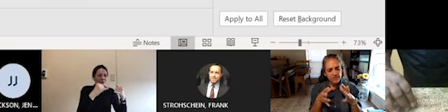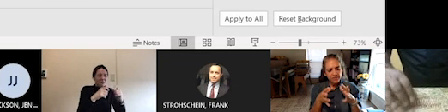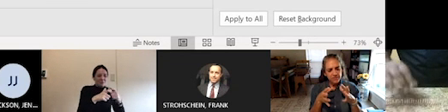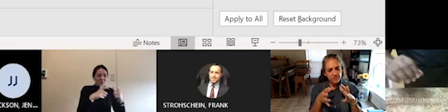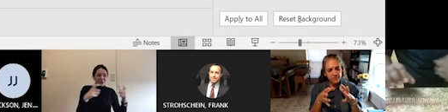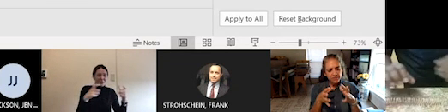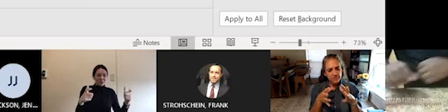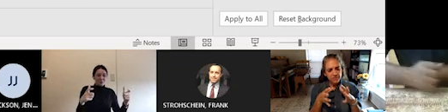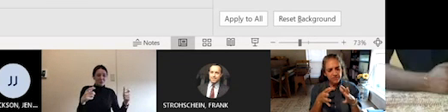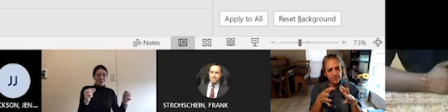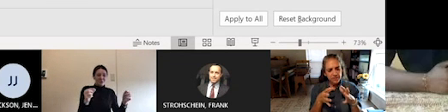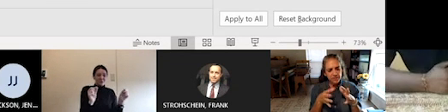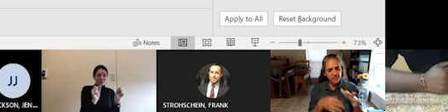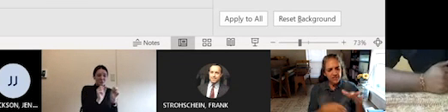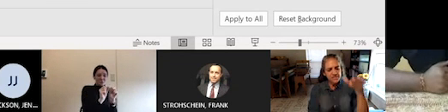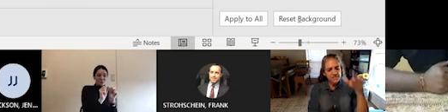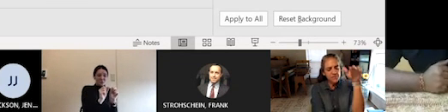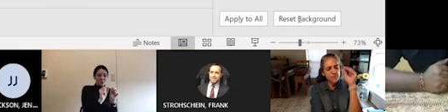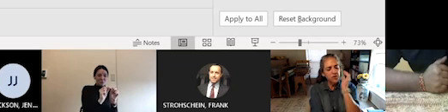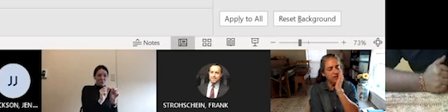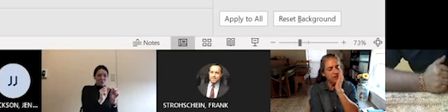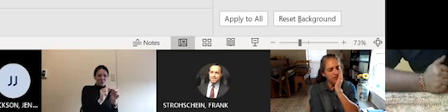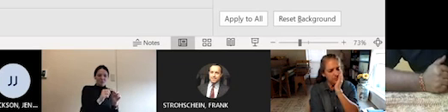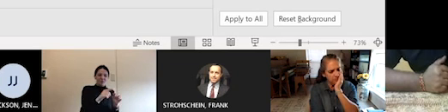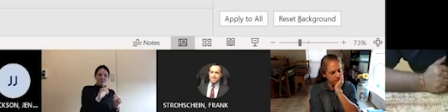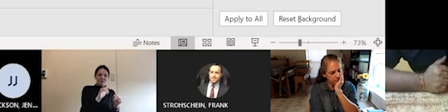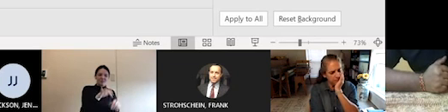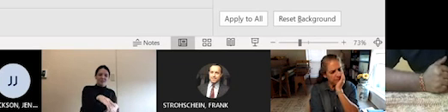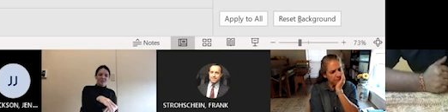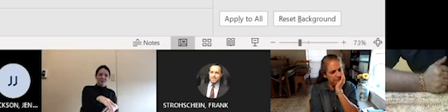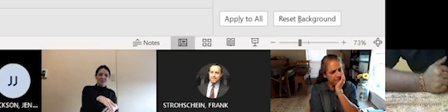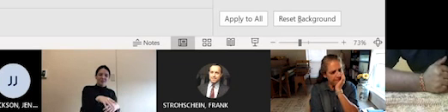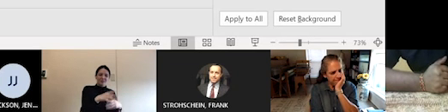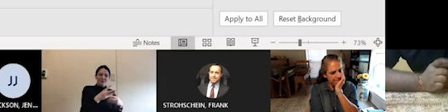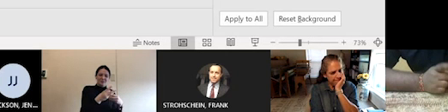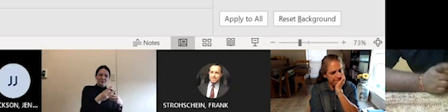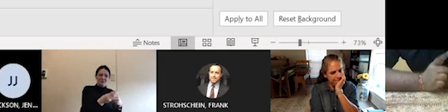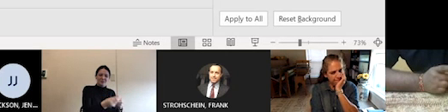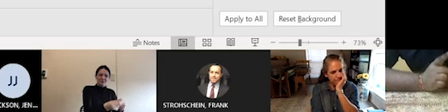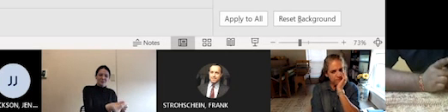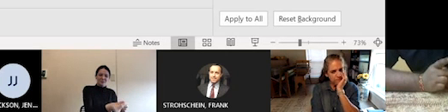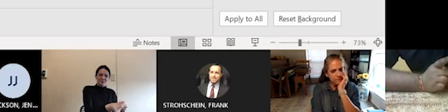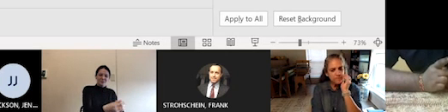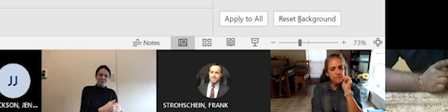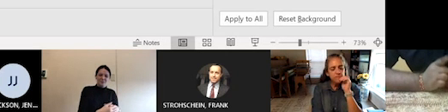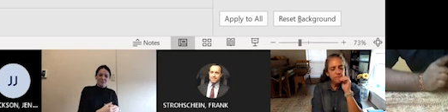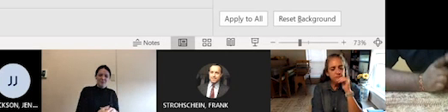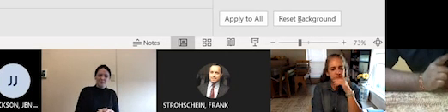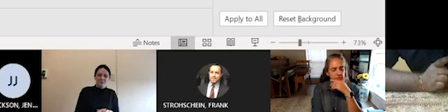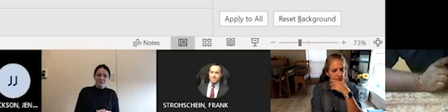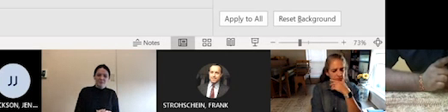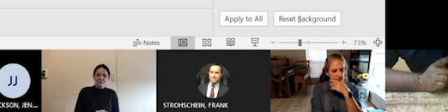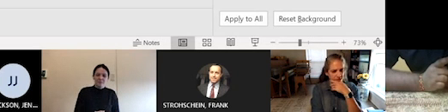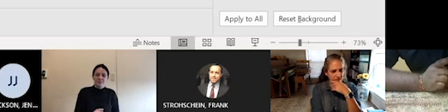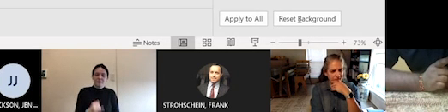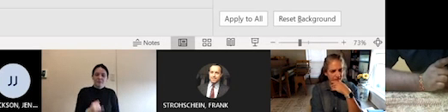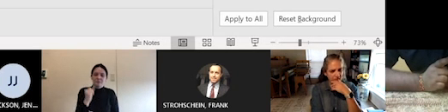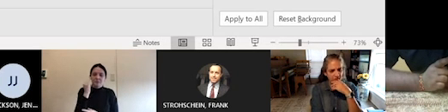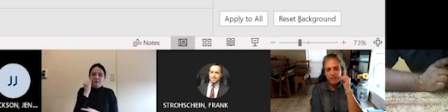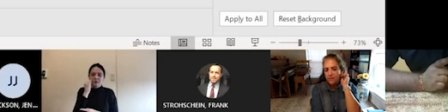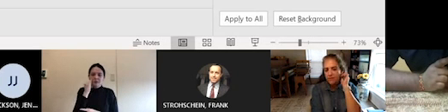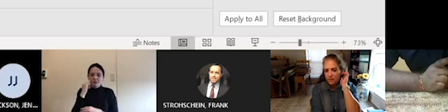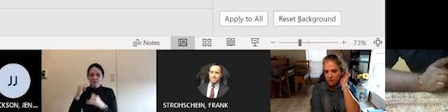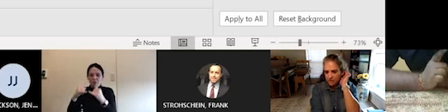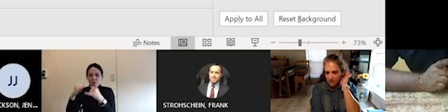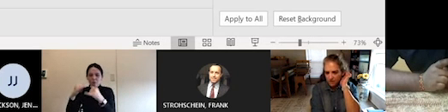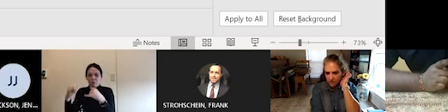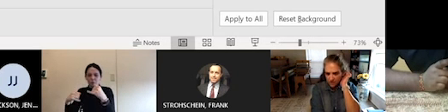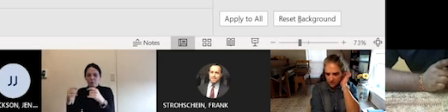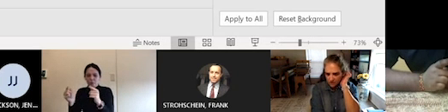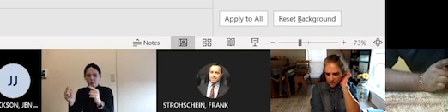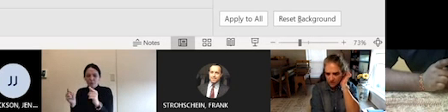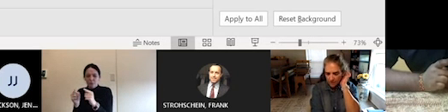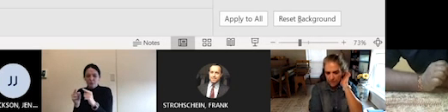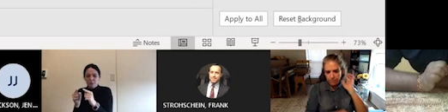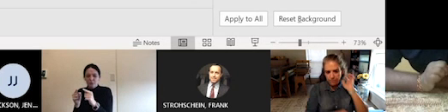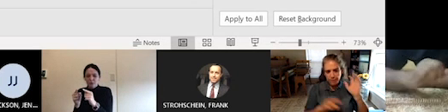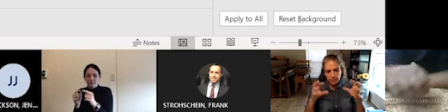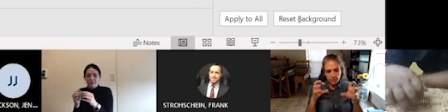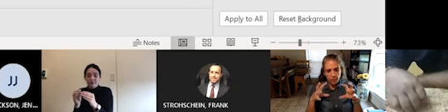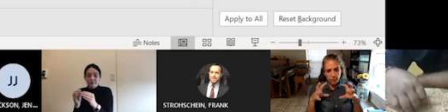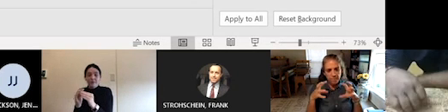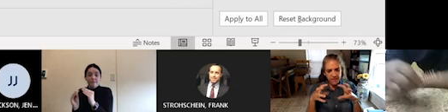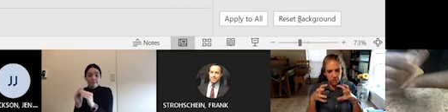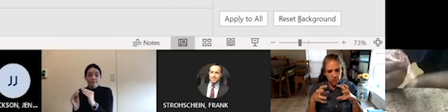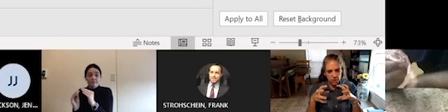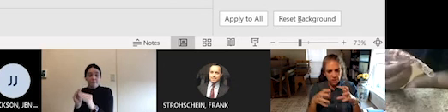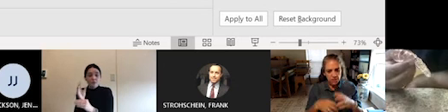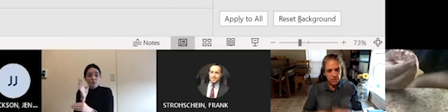that mitigate some of the problem? So if the coils were closer together, that would fix some of the problems.